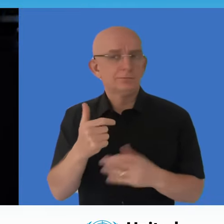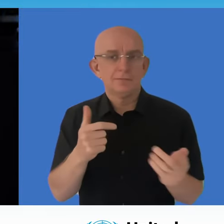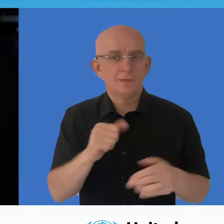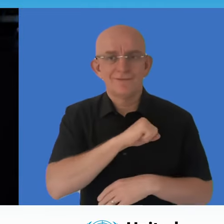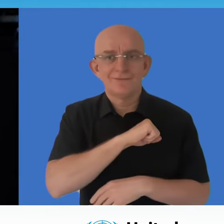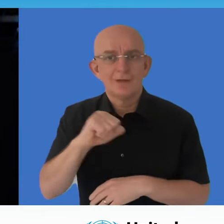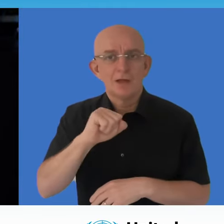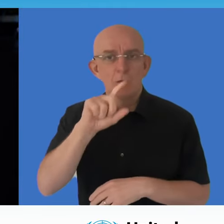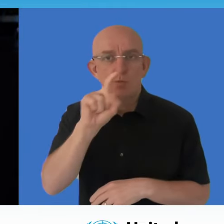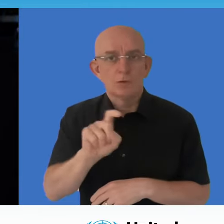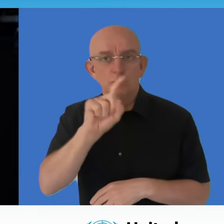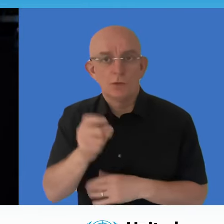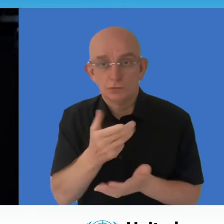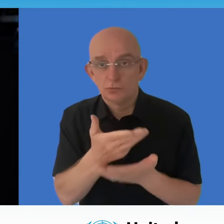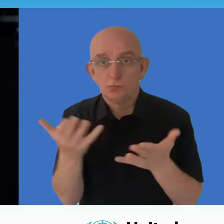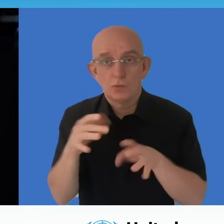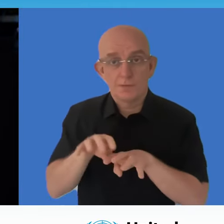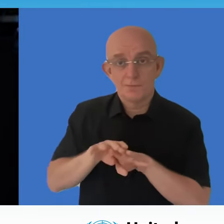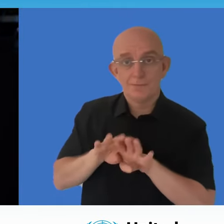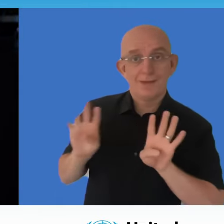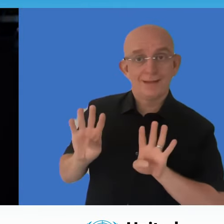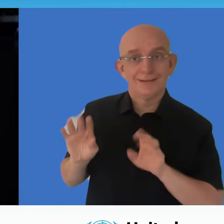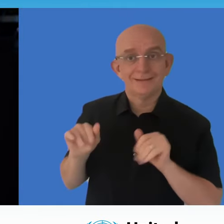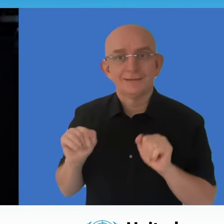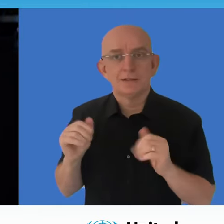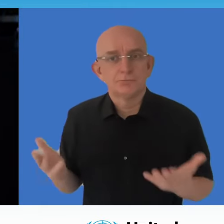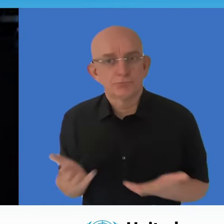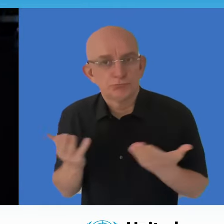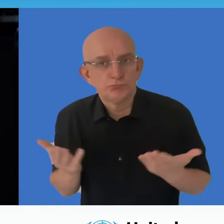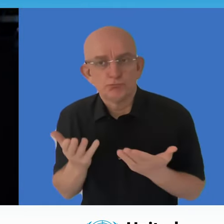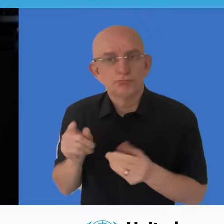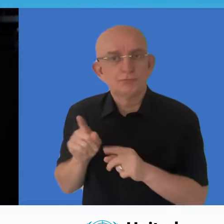other. But before I do so, I'll quickly introduce them.